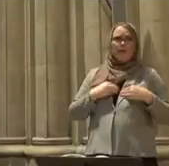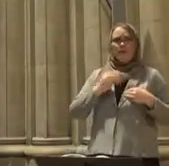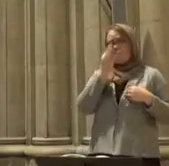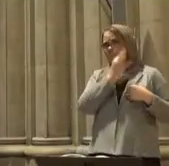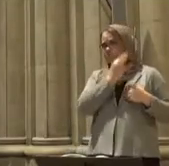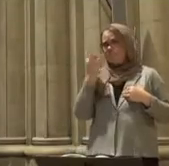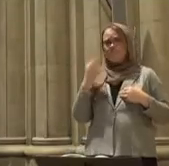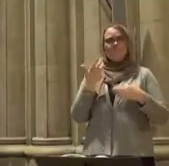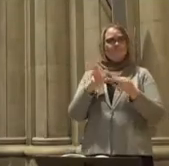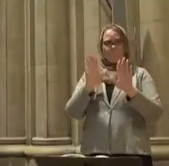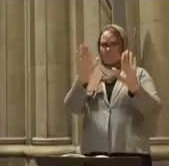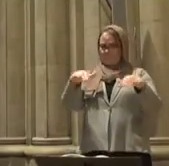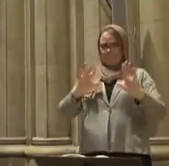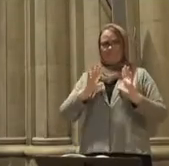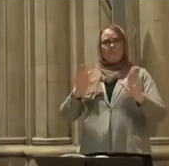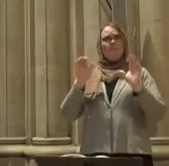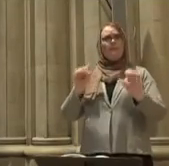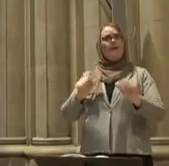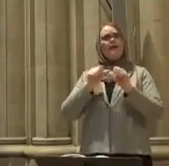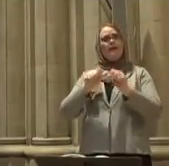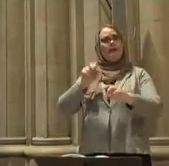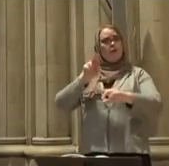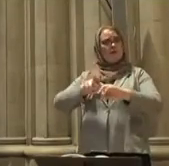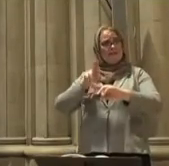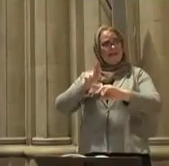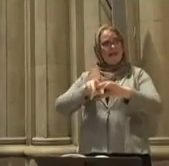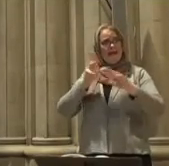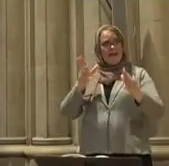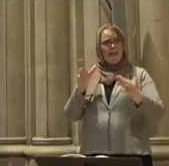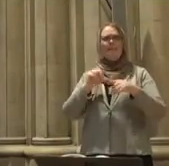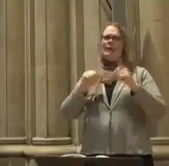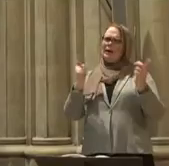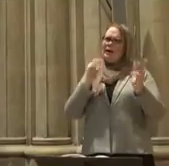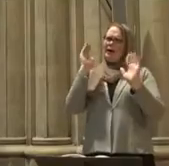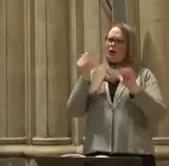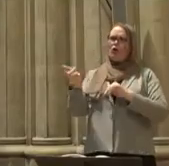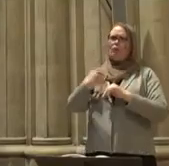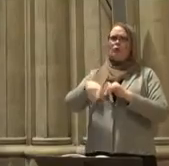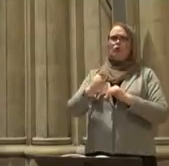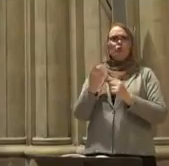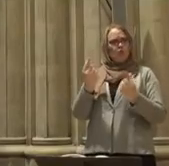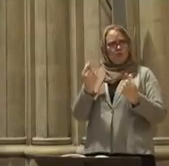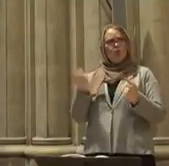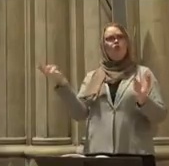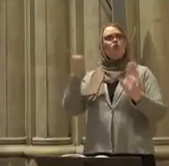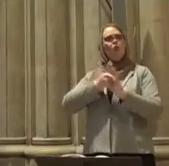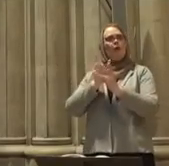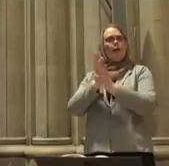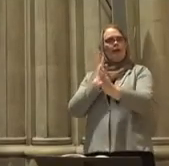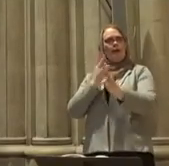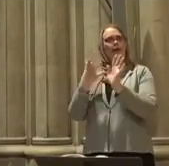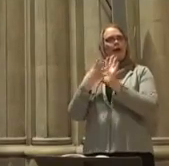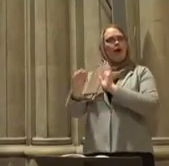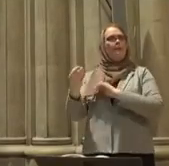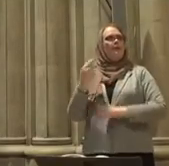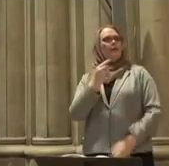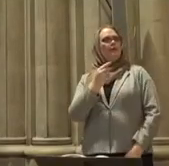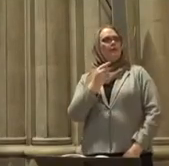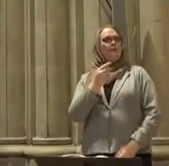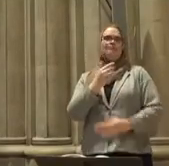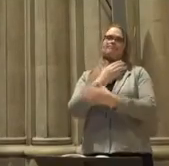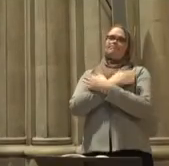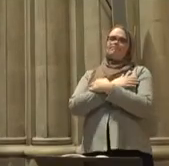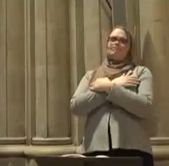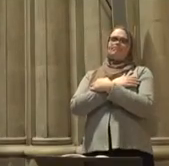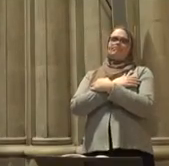in your seats, but I hope you will come forward when other people come forward and just cross your arms over your chest. That way we know you'd